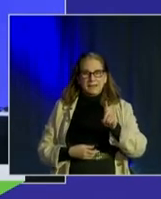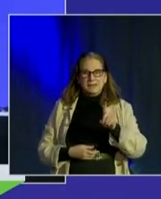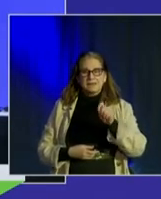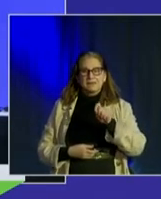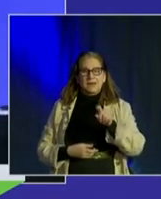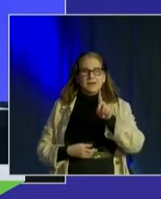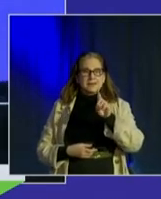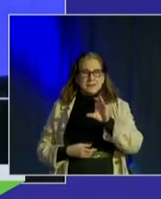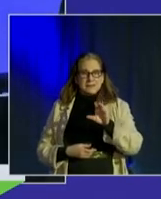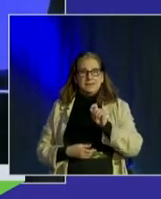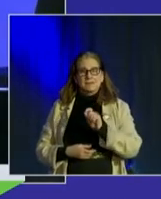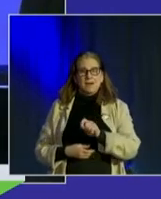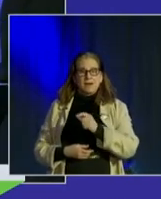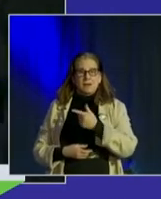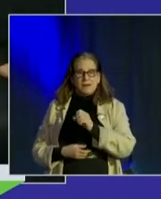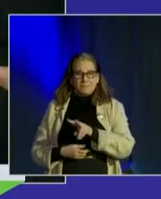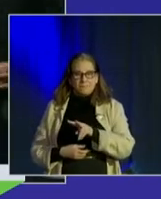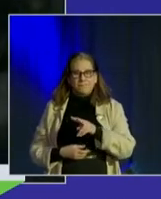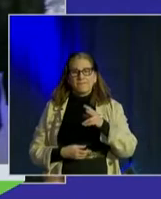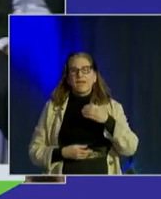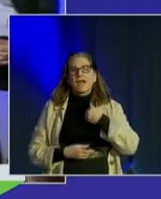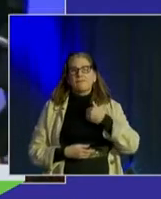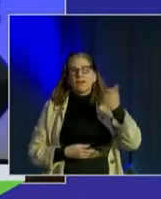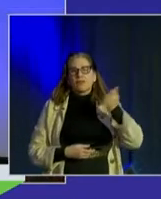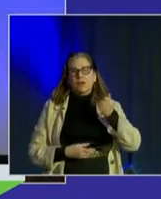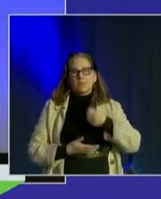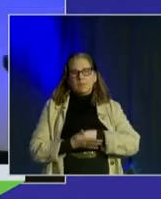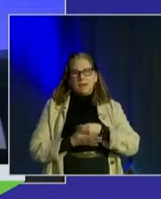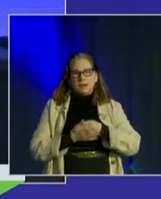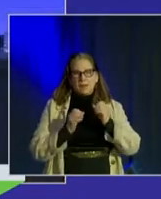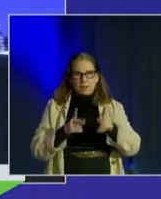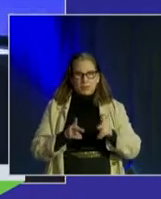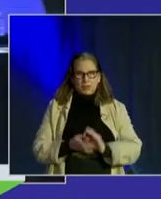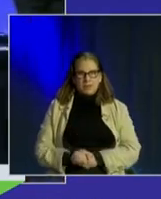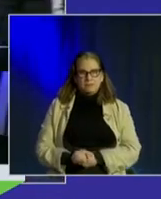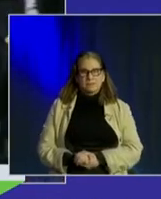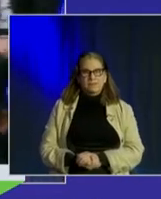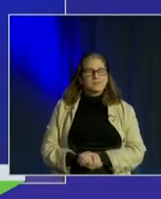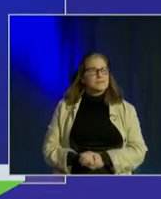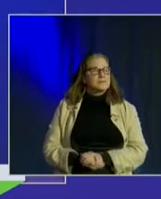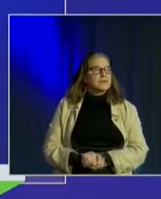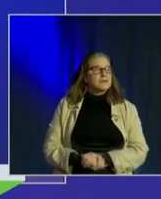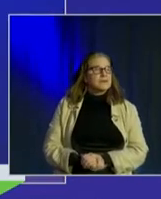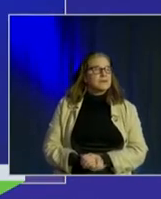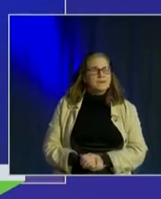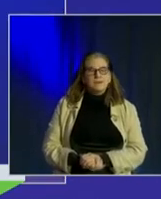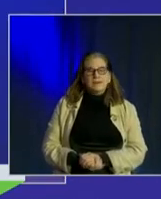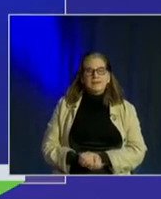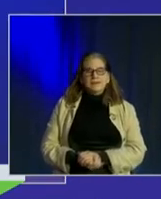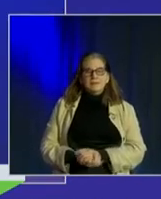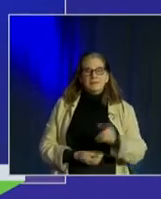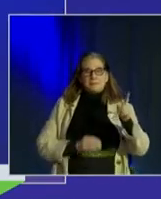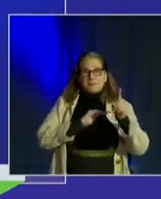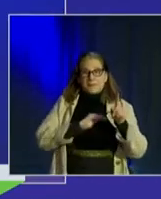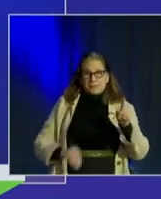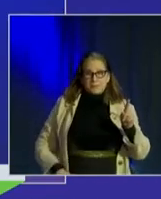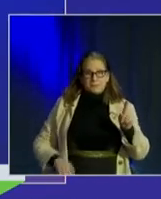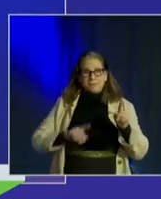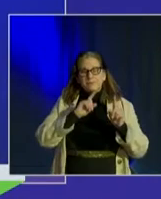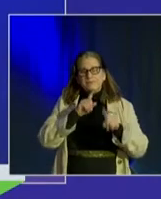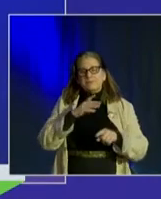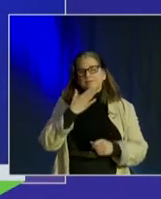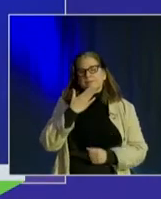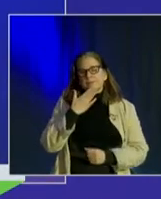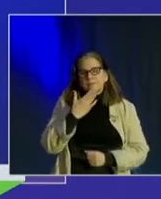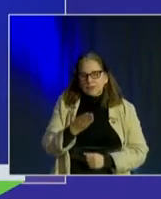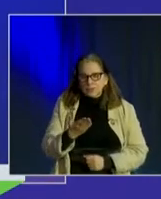more information. Thank you. Thank you, John. And let me also remind Christy that at